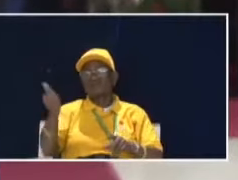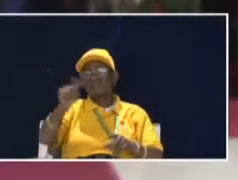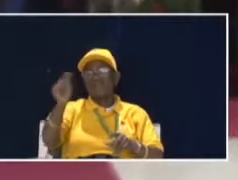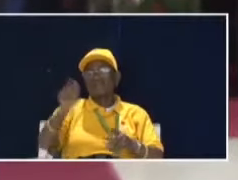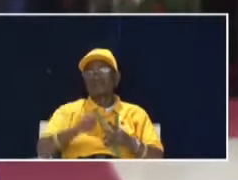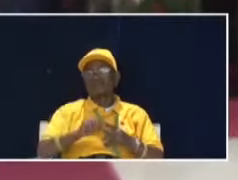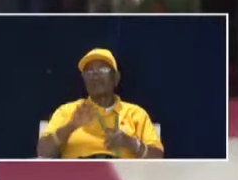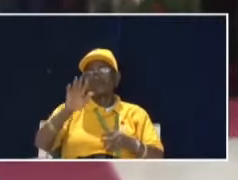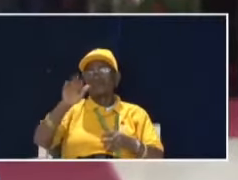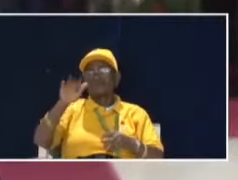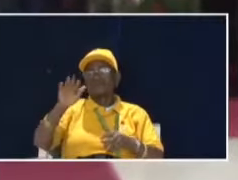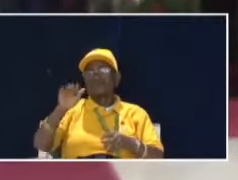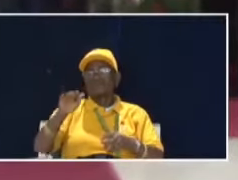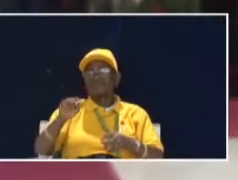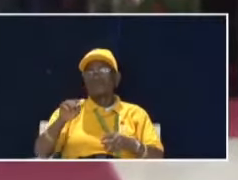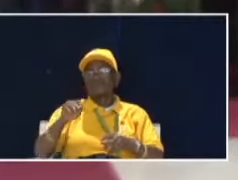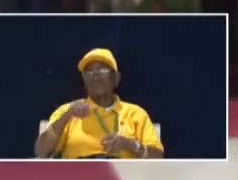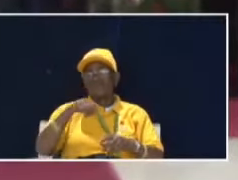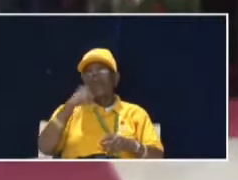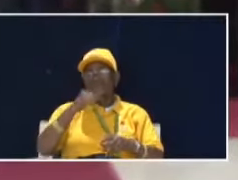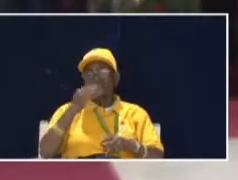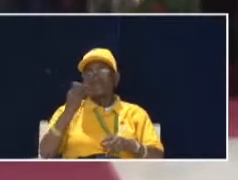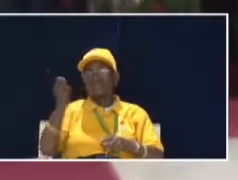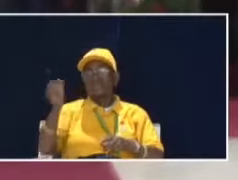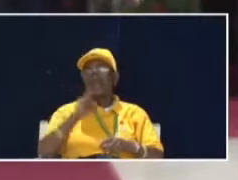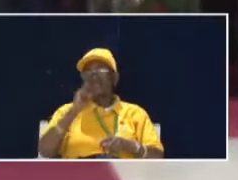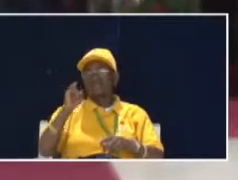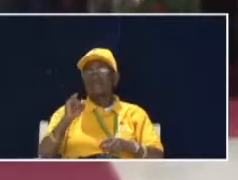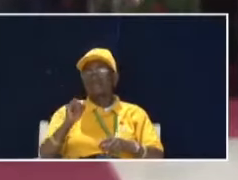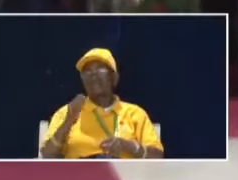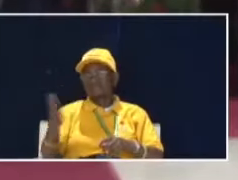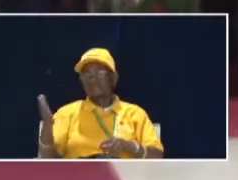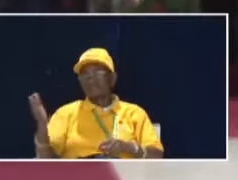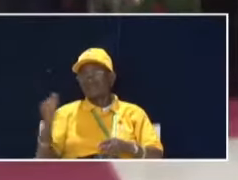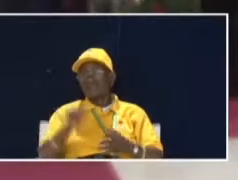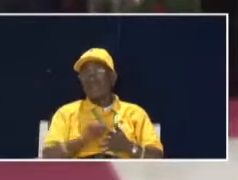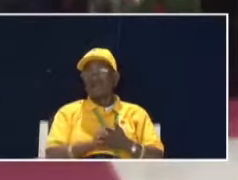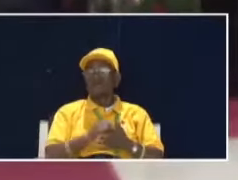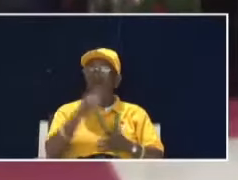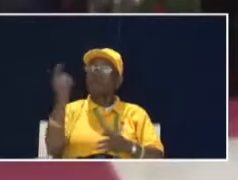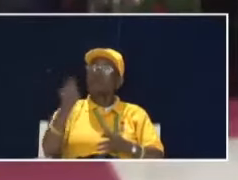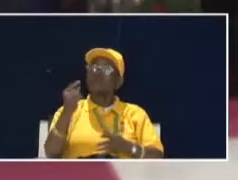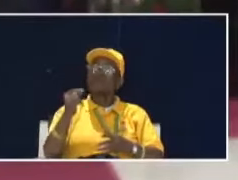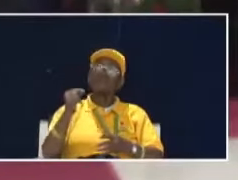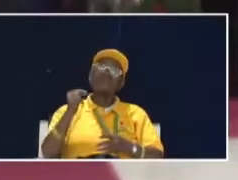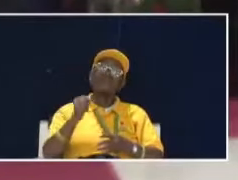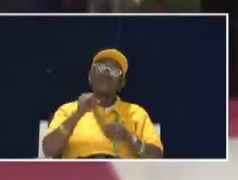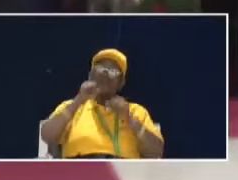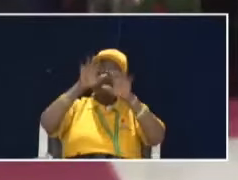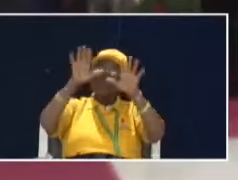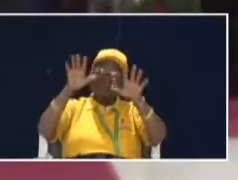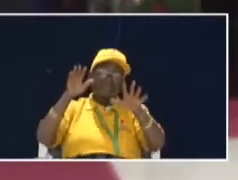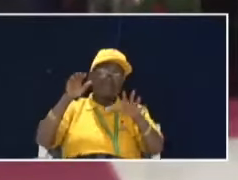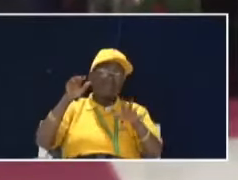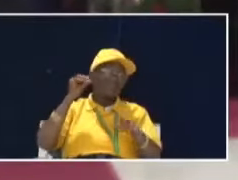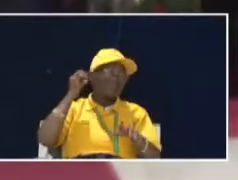says, there are things that only blessed ears can hear.